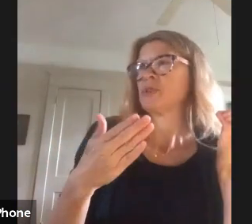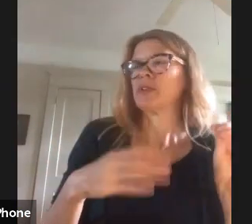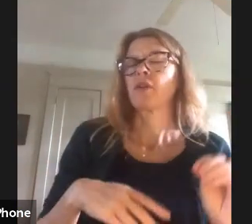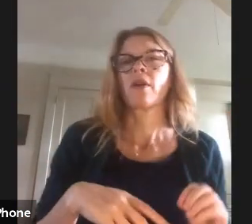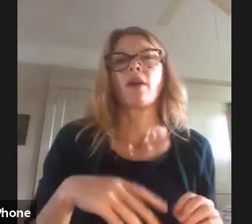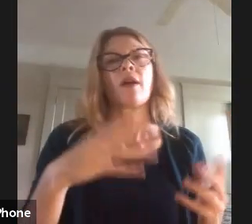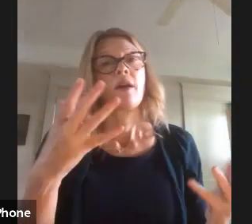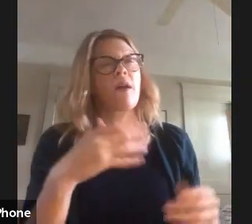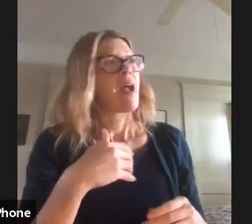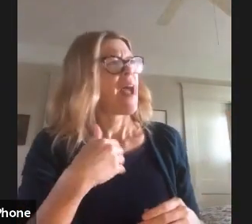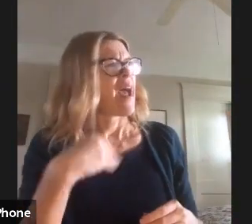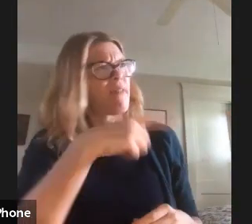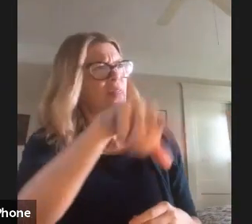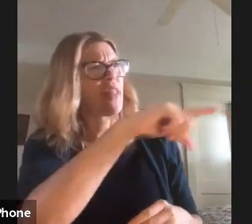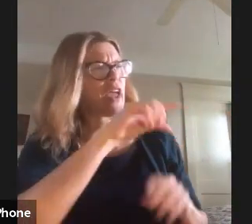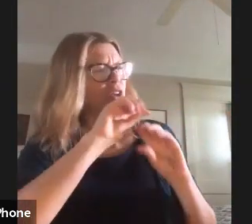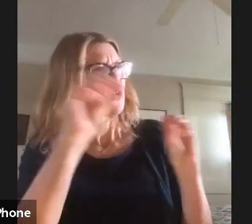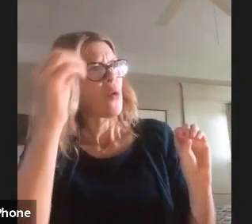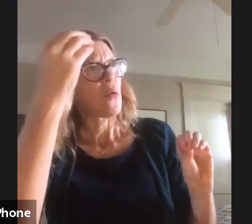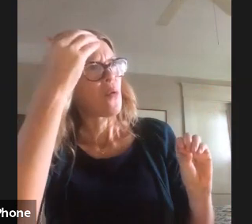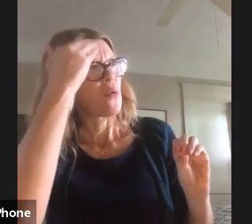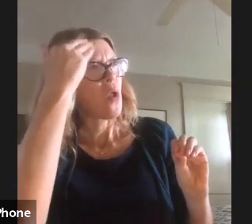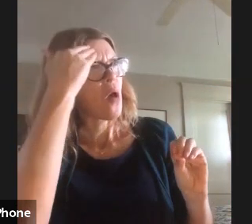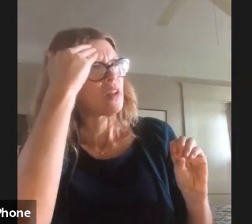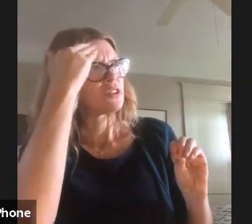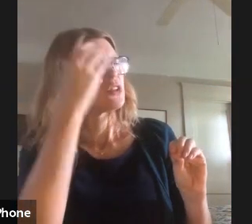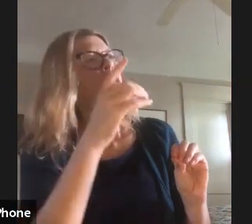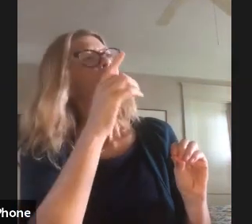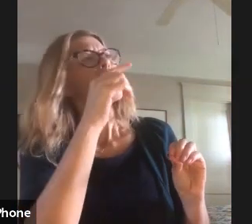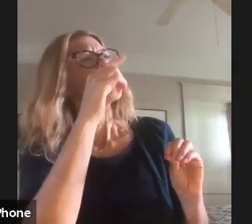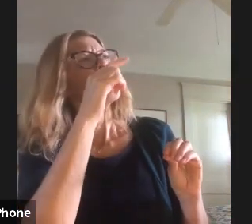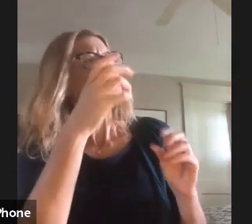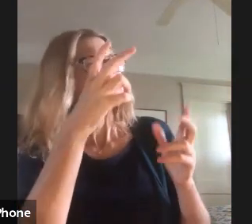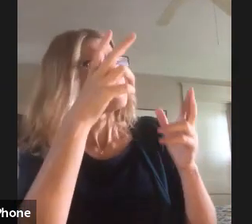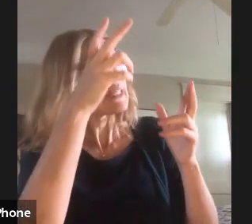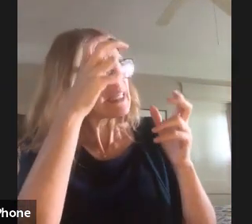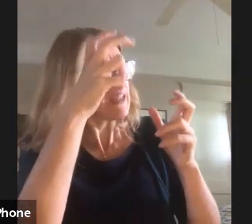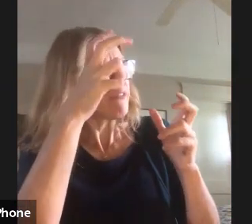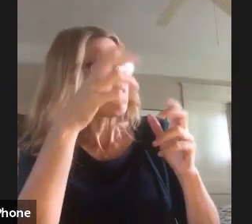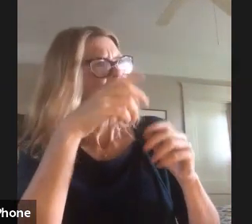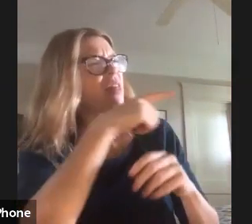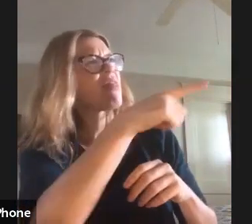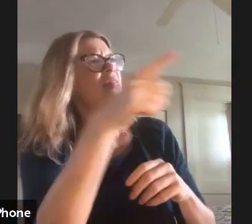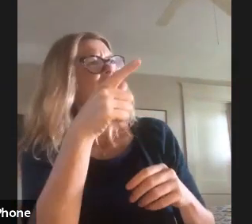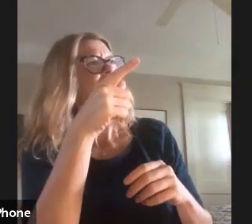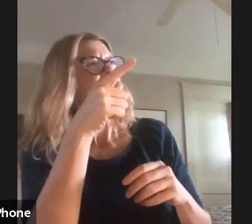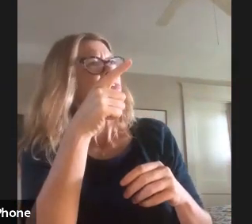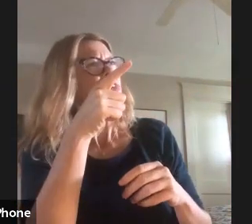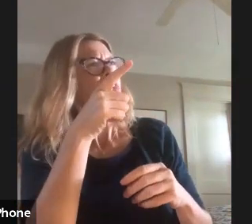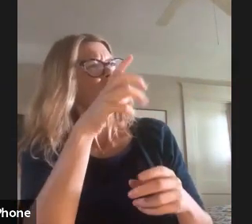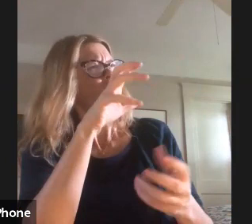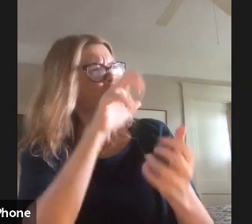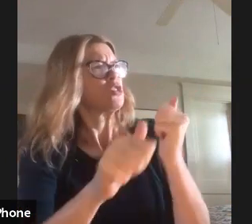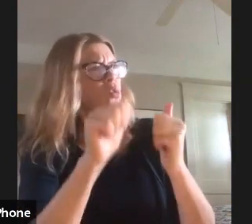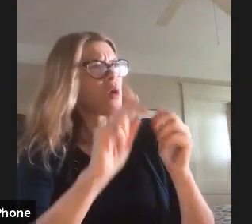Have they no knowledge, all those evildoers, who eat up my people like bread and do not call upon